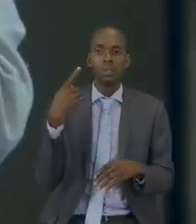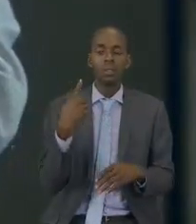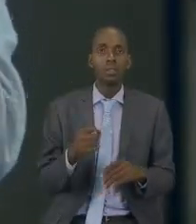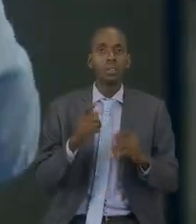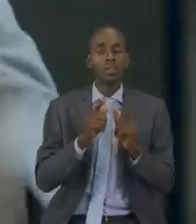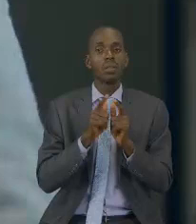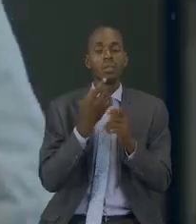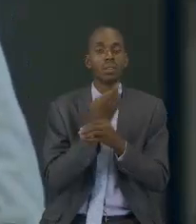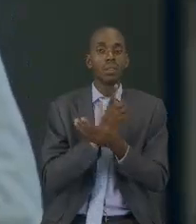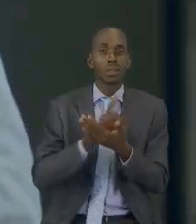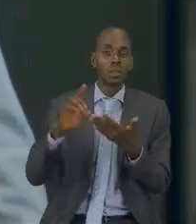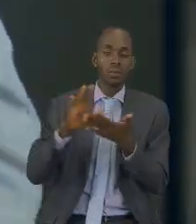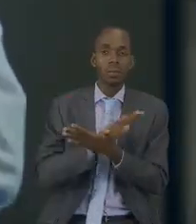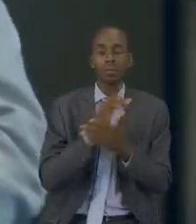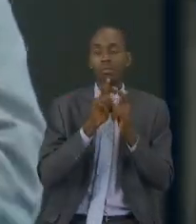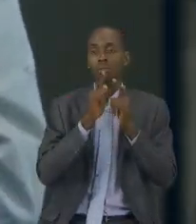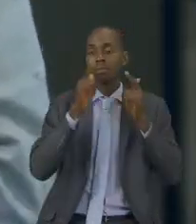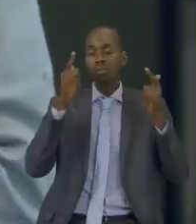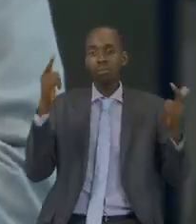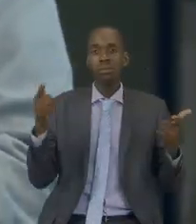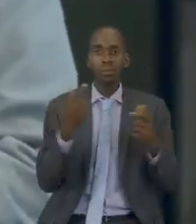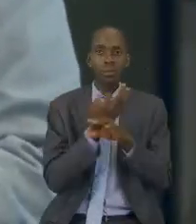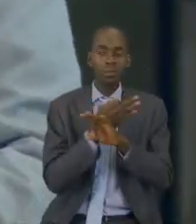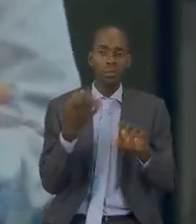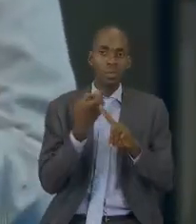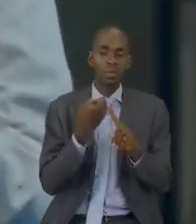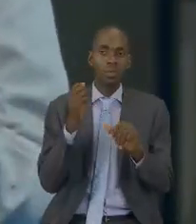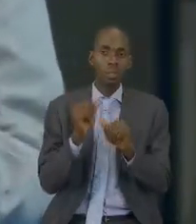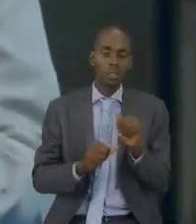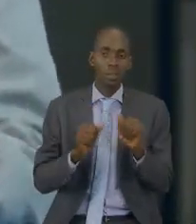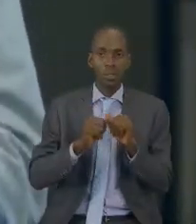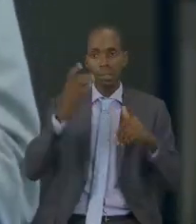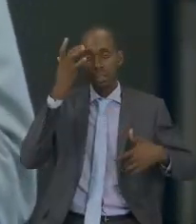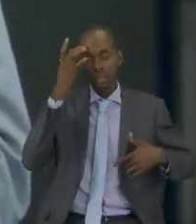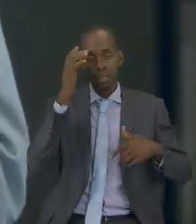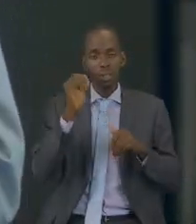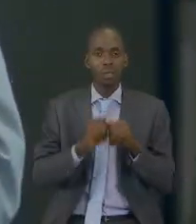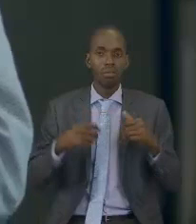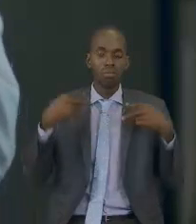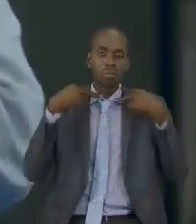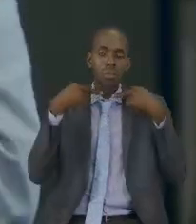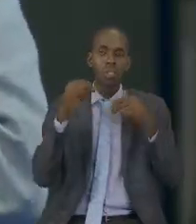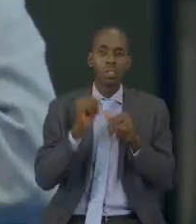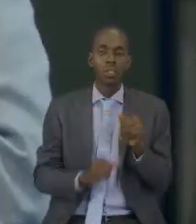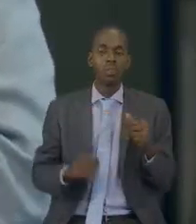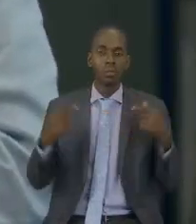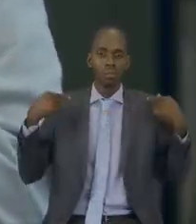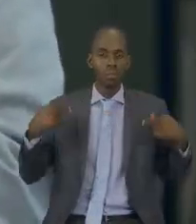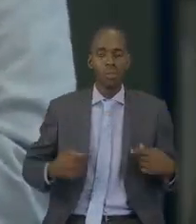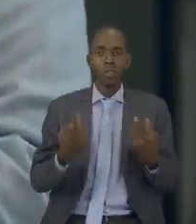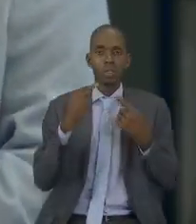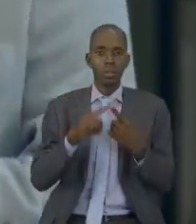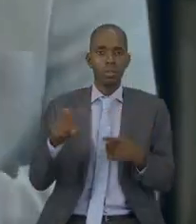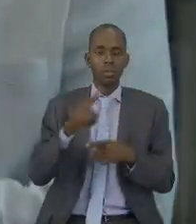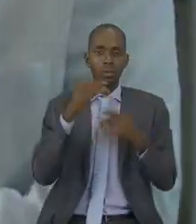supernatural freedom from every sickness, every yoke, every affliction comes to you tonight